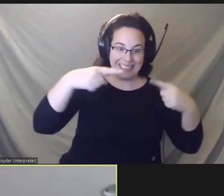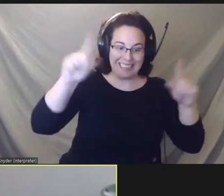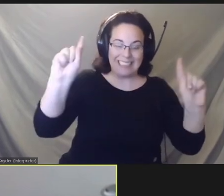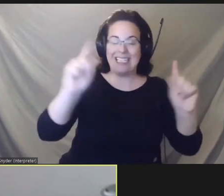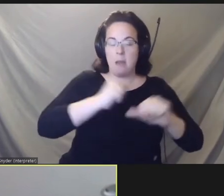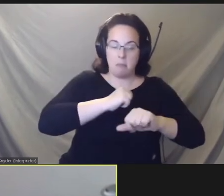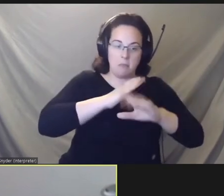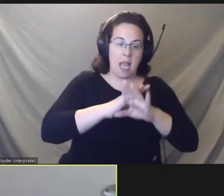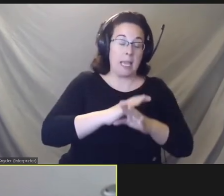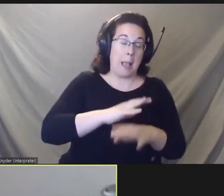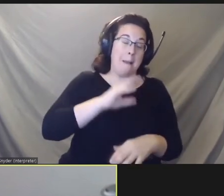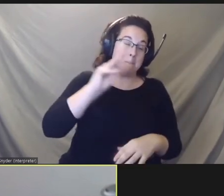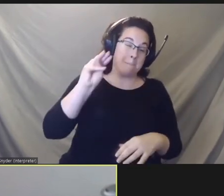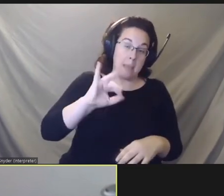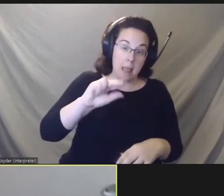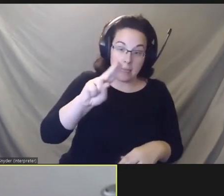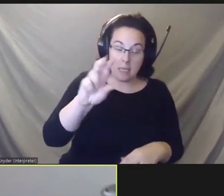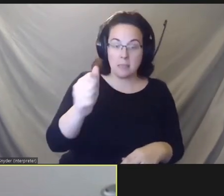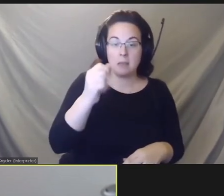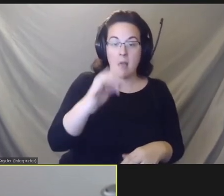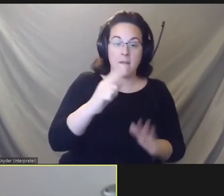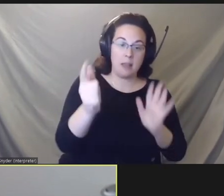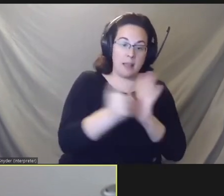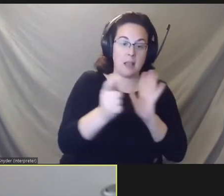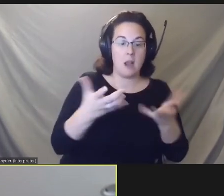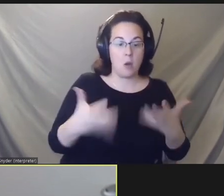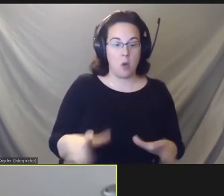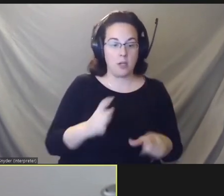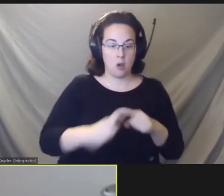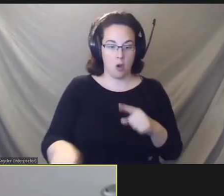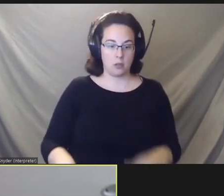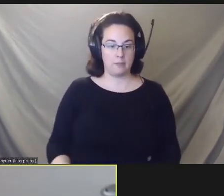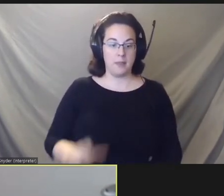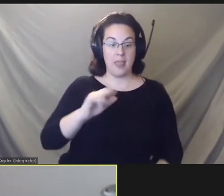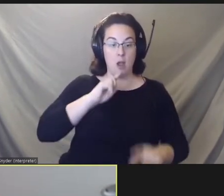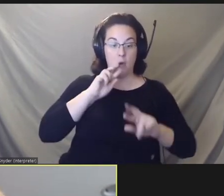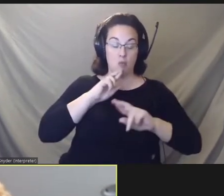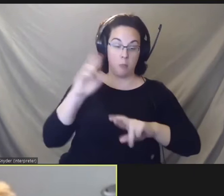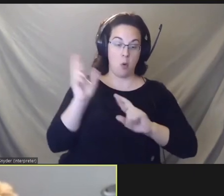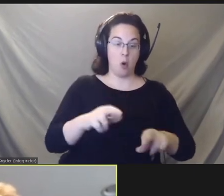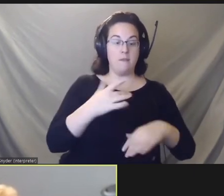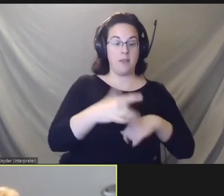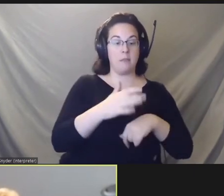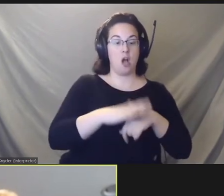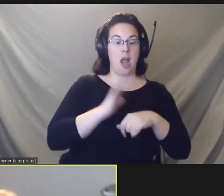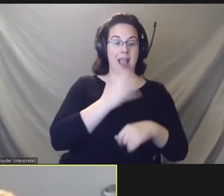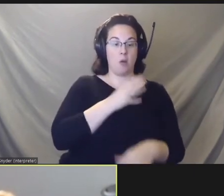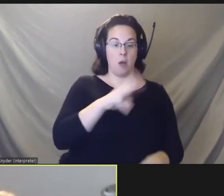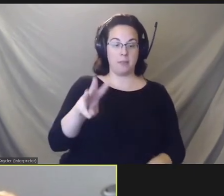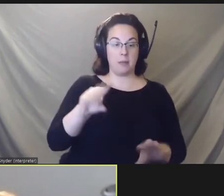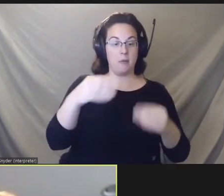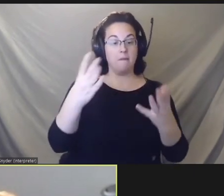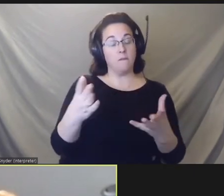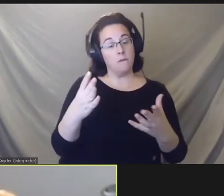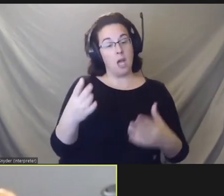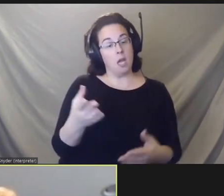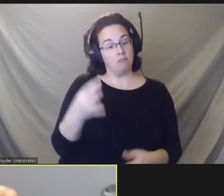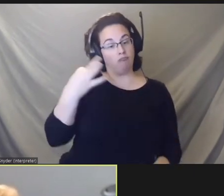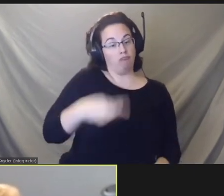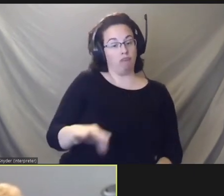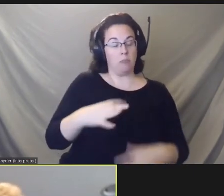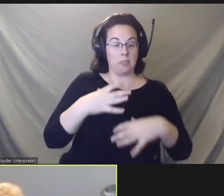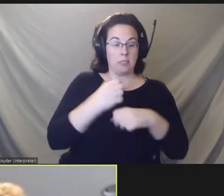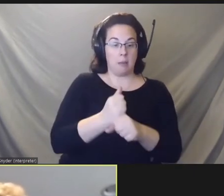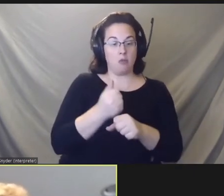of illegal and unwanted calls. The call blocking report, available on our website, provides a useful summary of the current state of